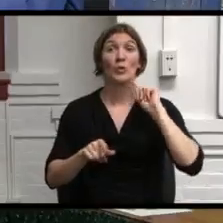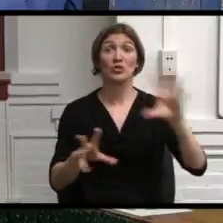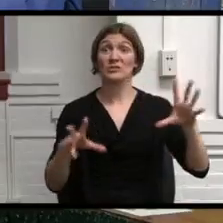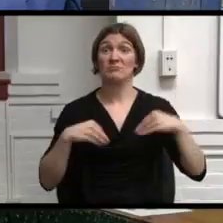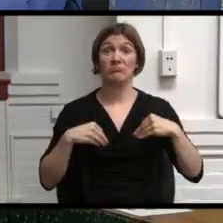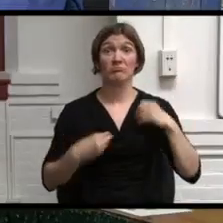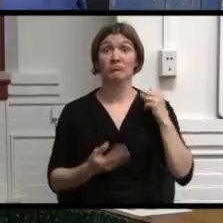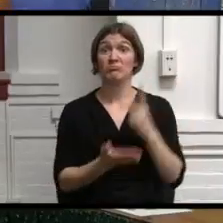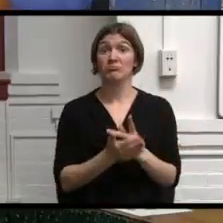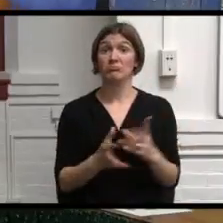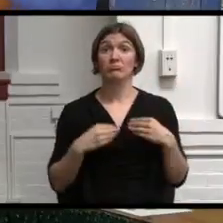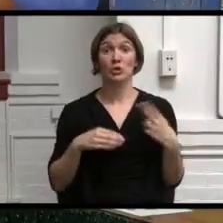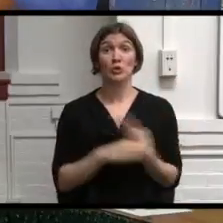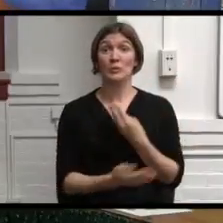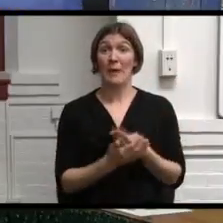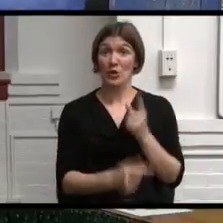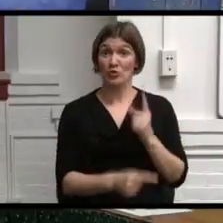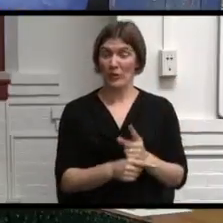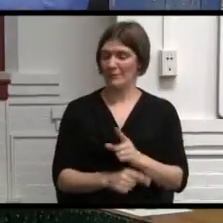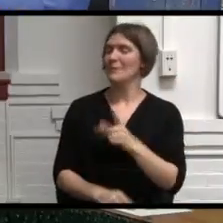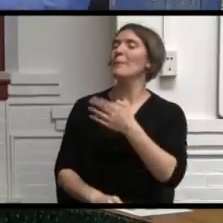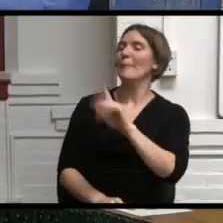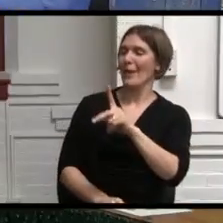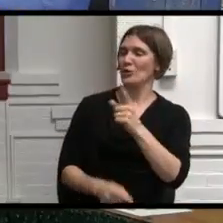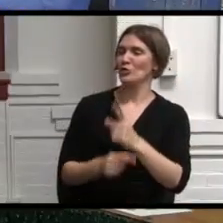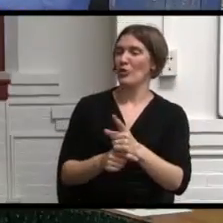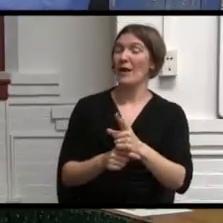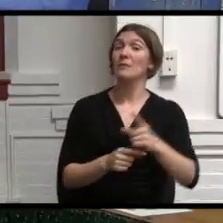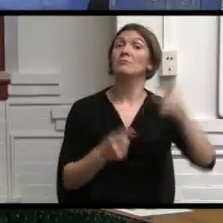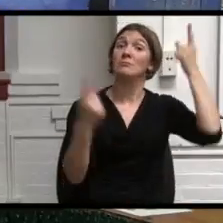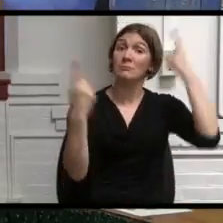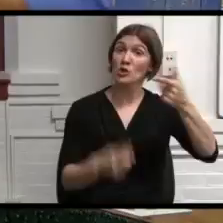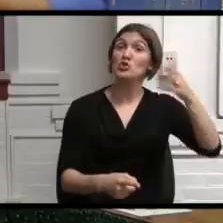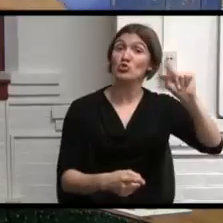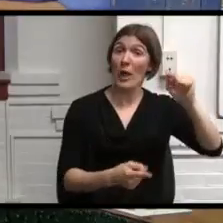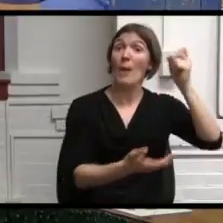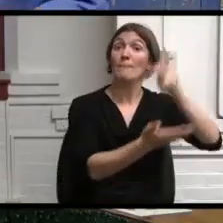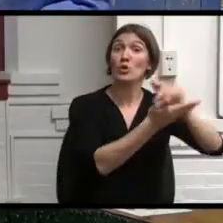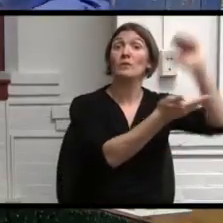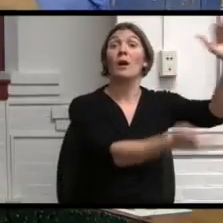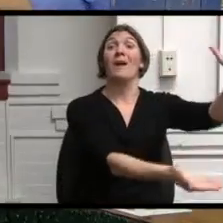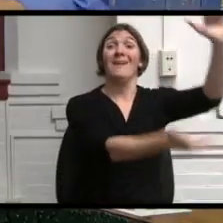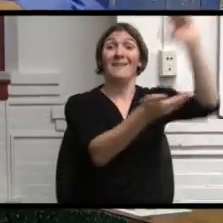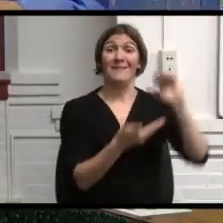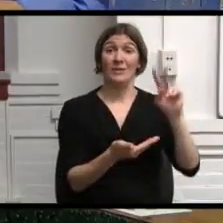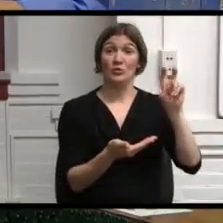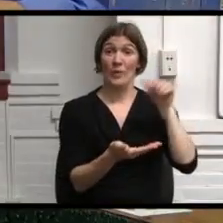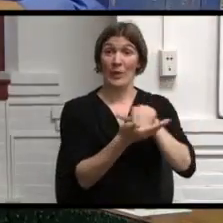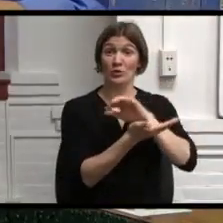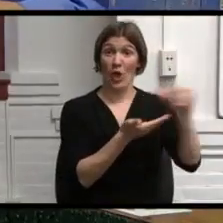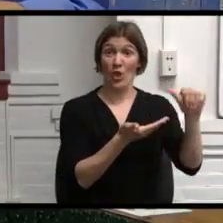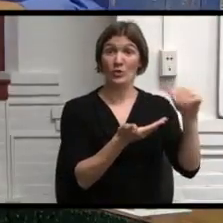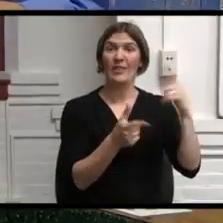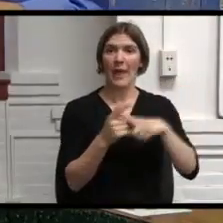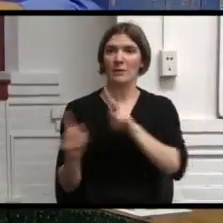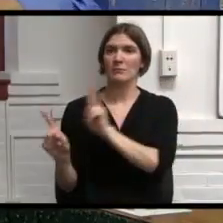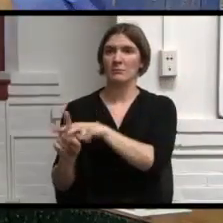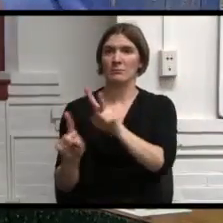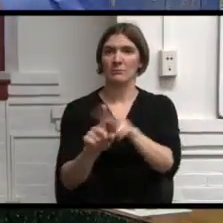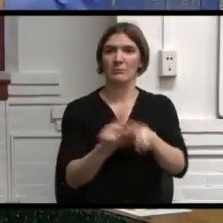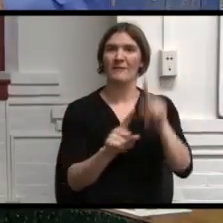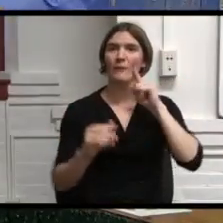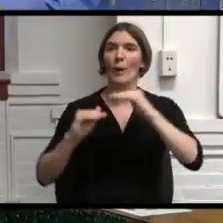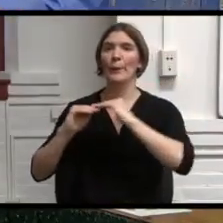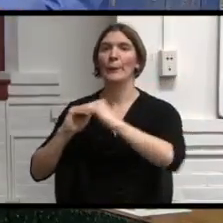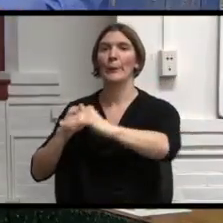correct? Yes, this is accepting the grant agreement and appropriating the $200,000 for a couple of paving